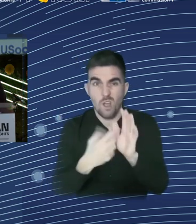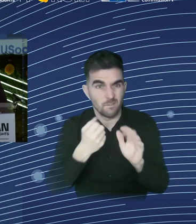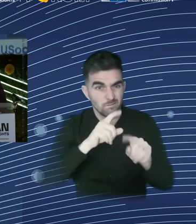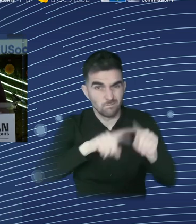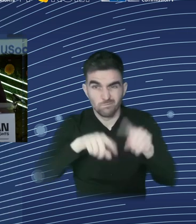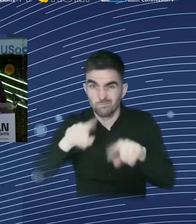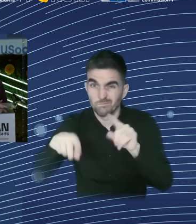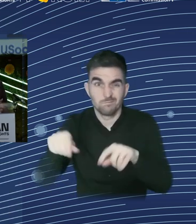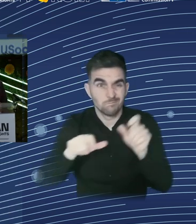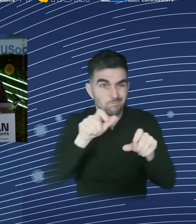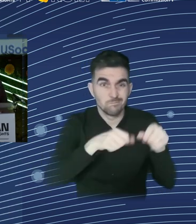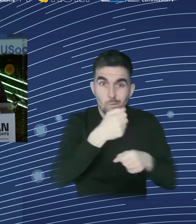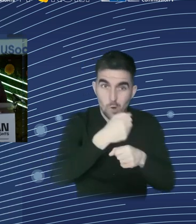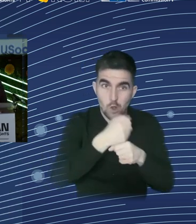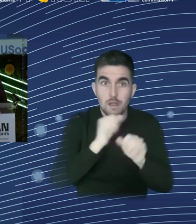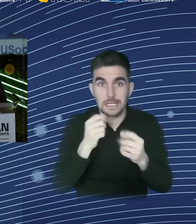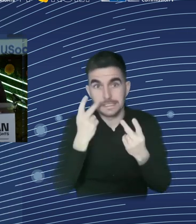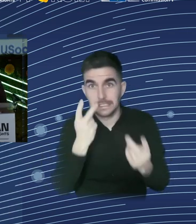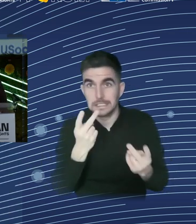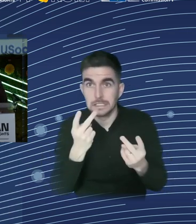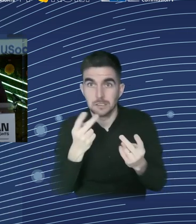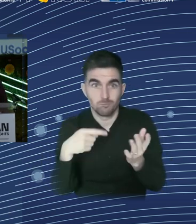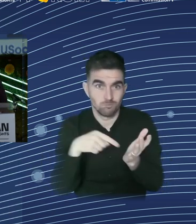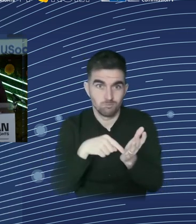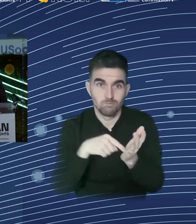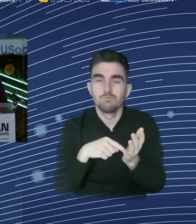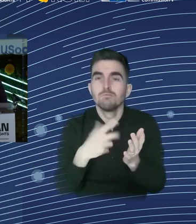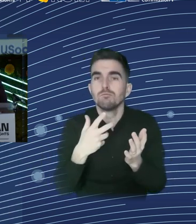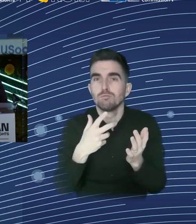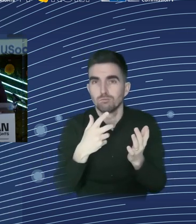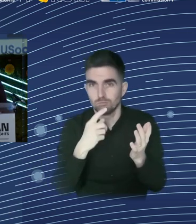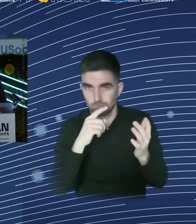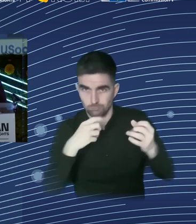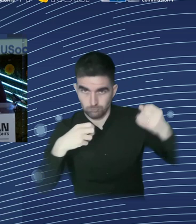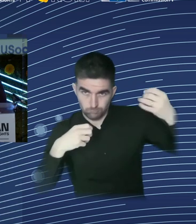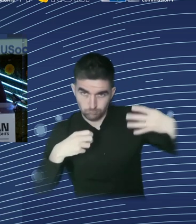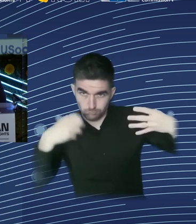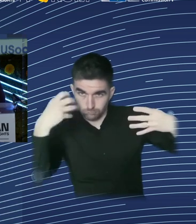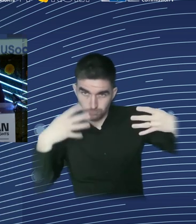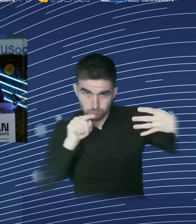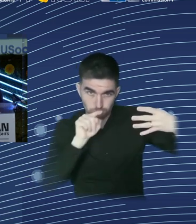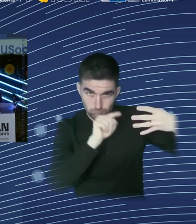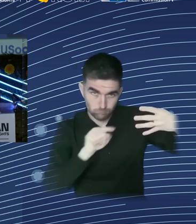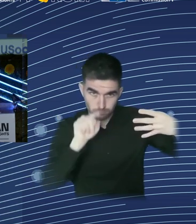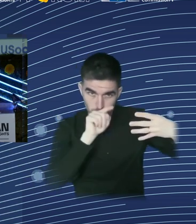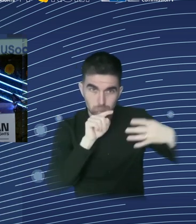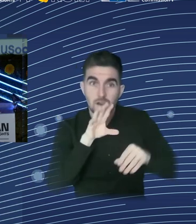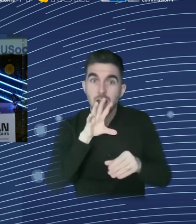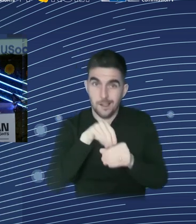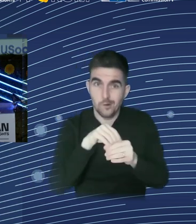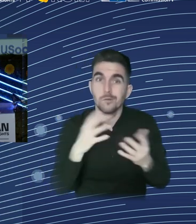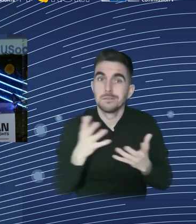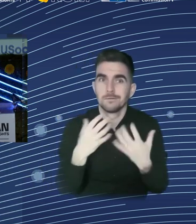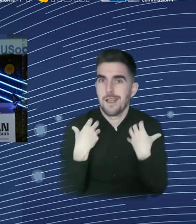and midwives, STEM, in particular ICT, construction, and select service occupations. Overall,